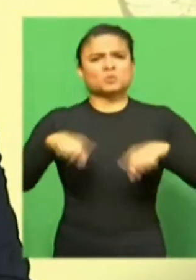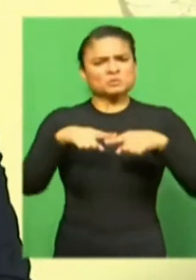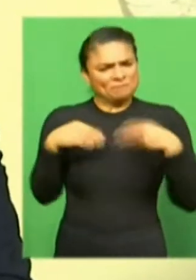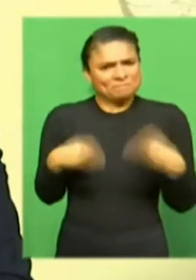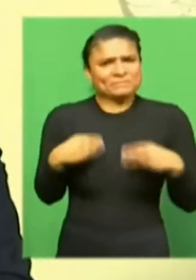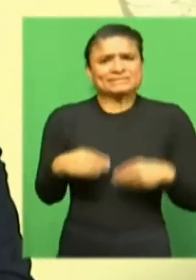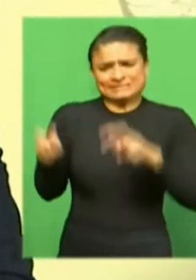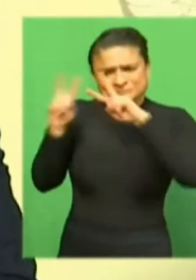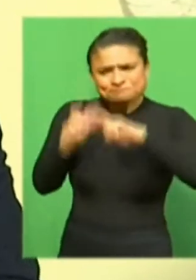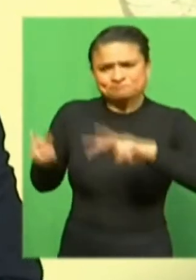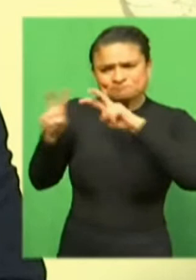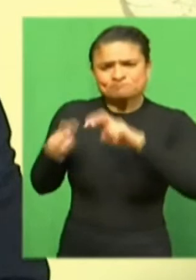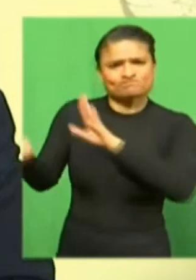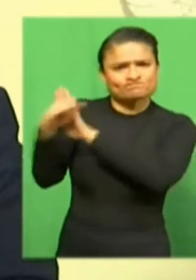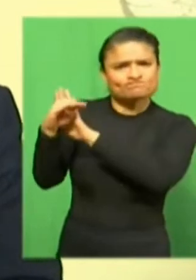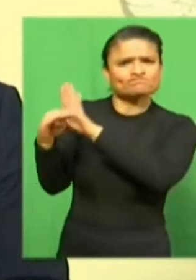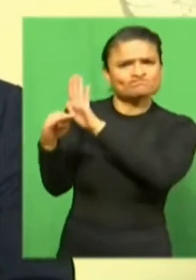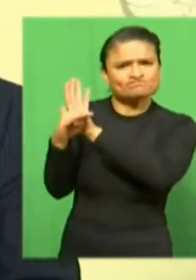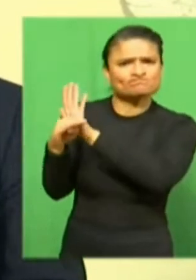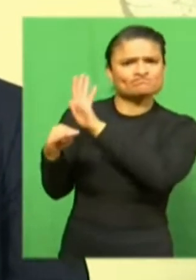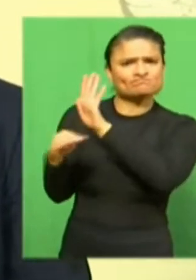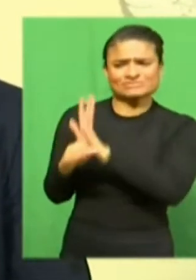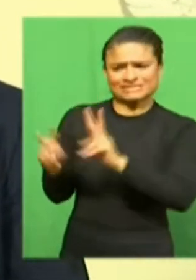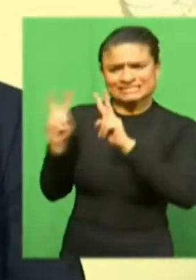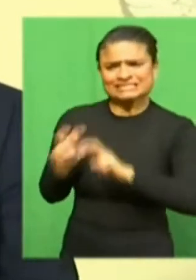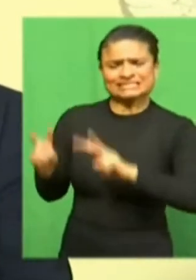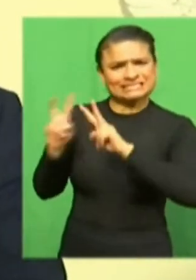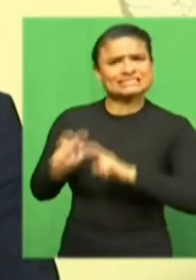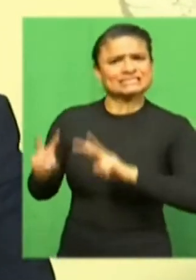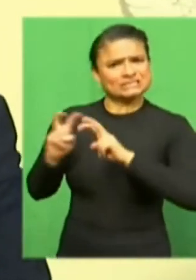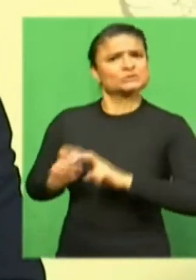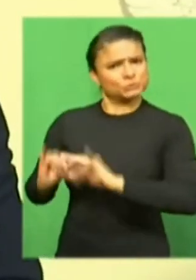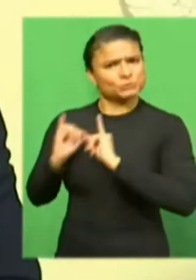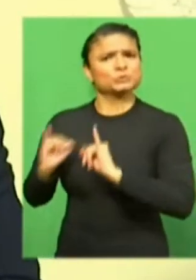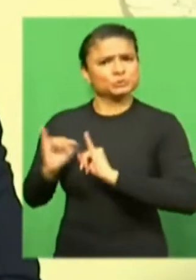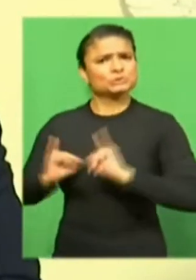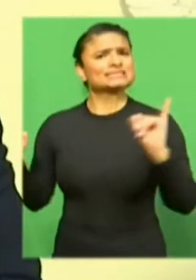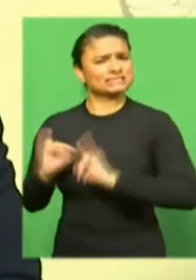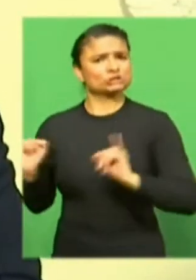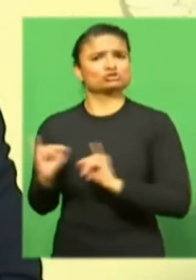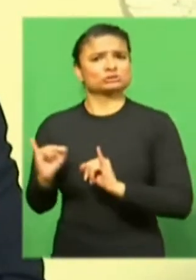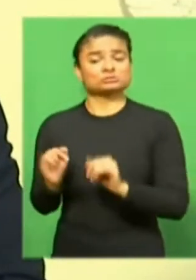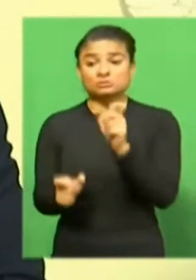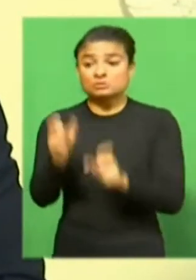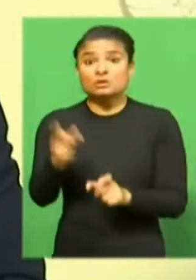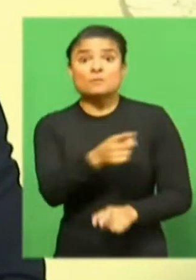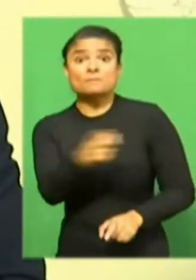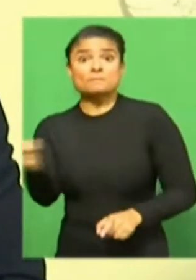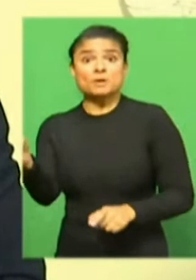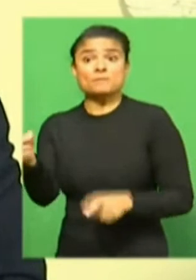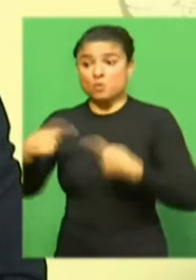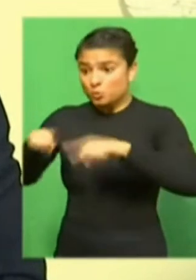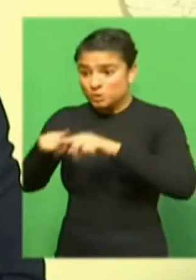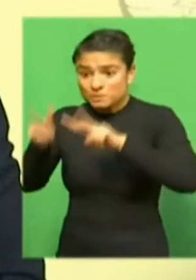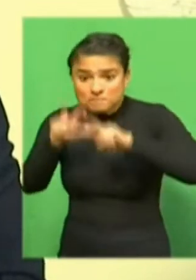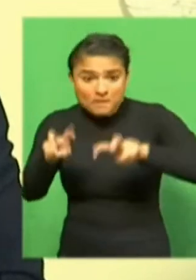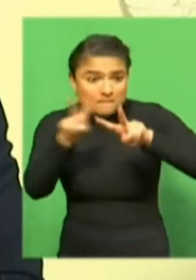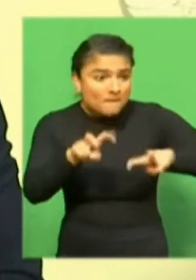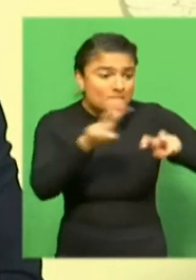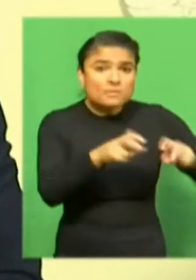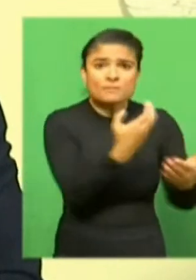Although calm has been restored to these areas, the impact of the violence and destruction continues to be